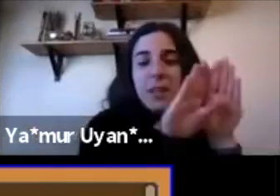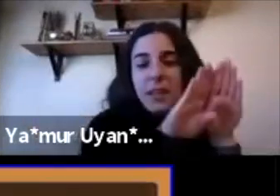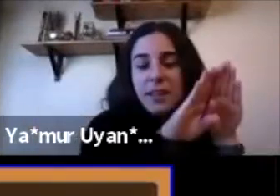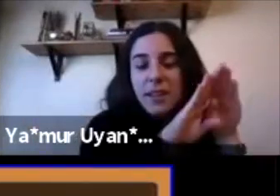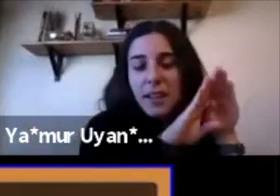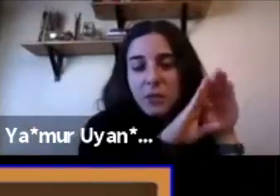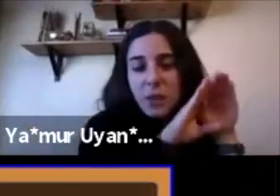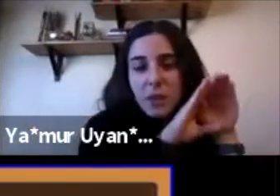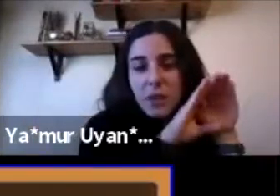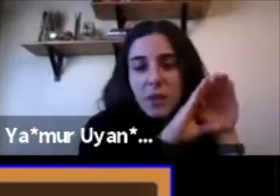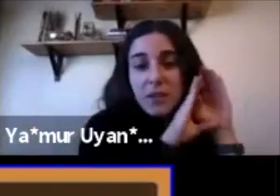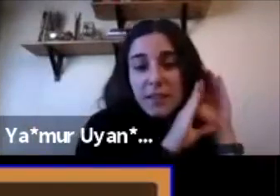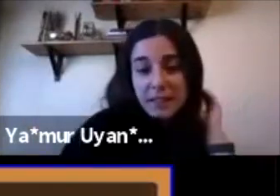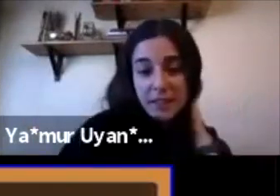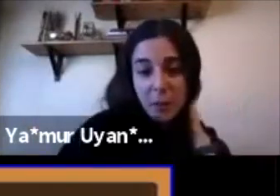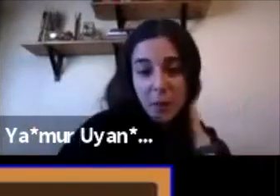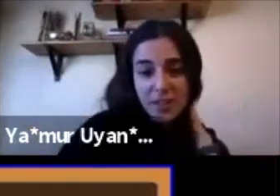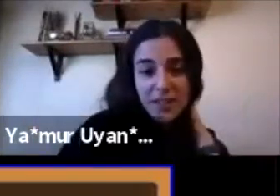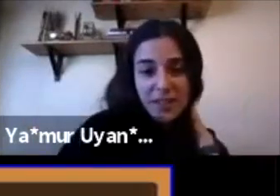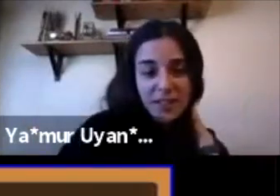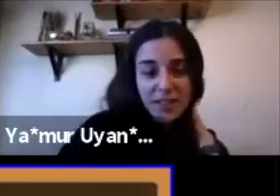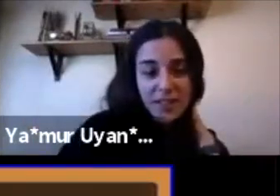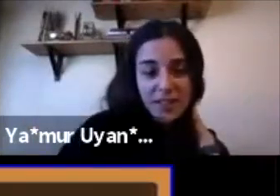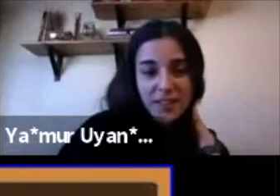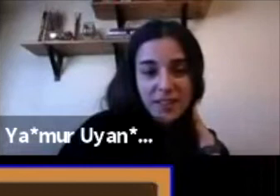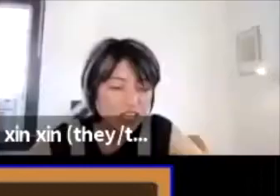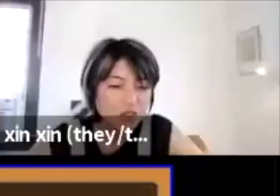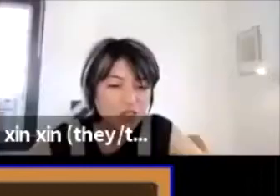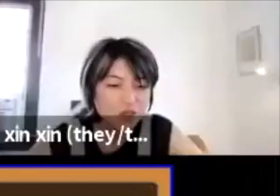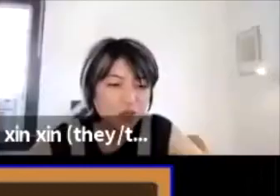neighbors me, can they also read the question?